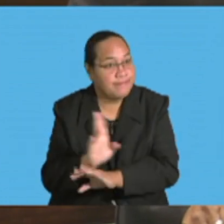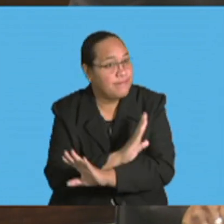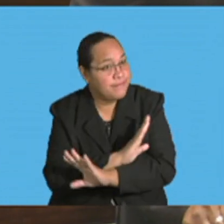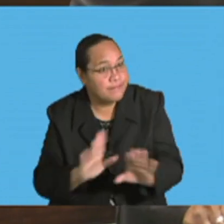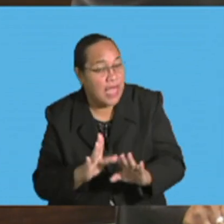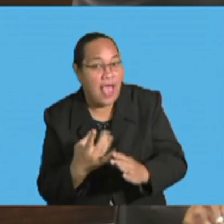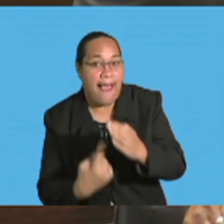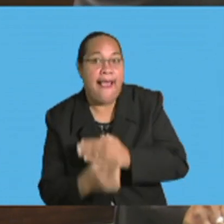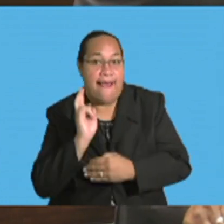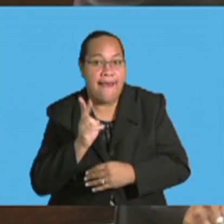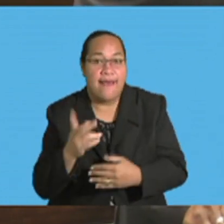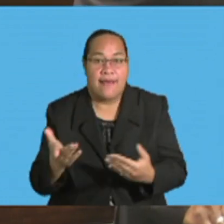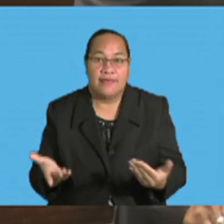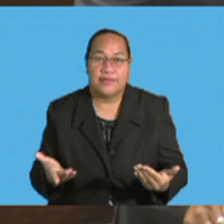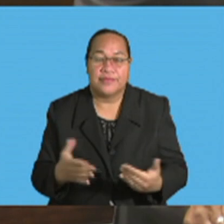ever repeated.